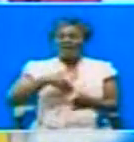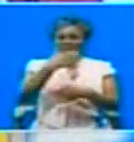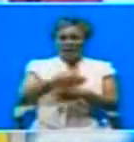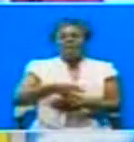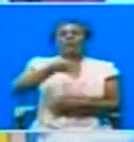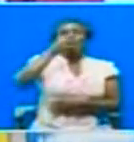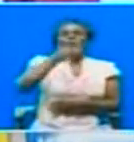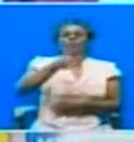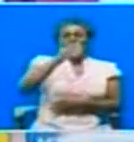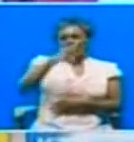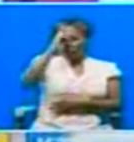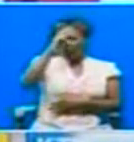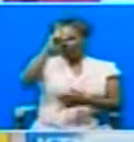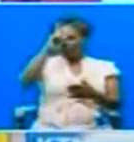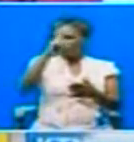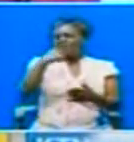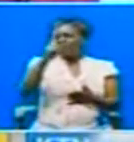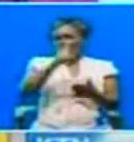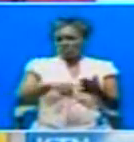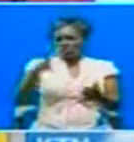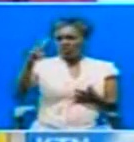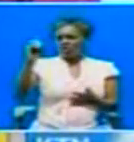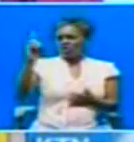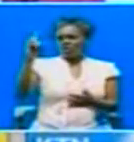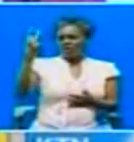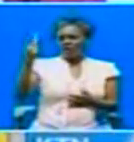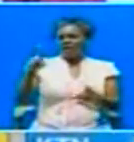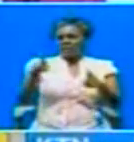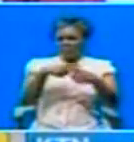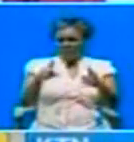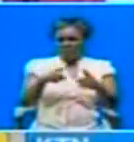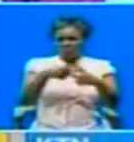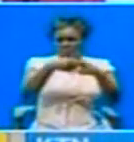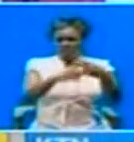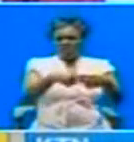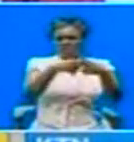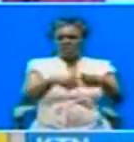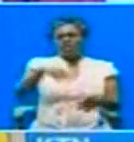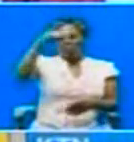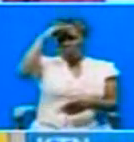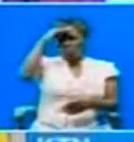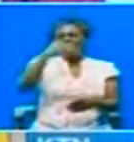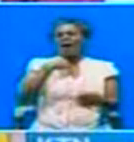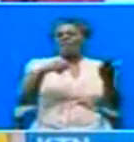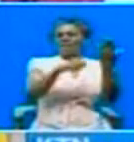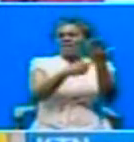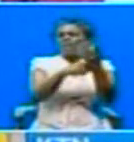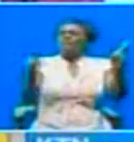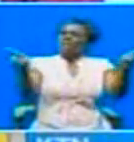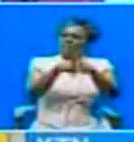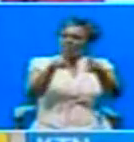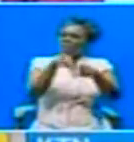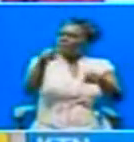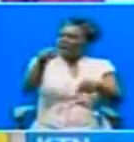consuming what police called Jebel vodka. But Kenya Breweries Limited Holding, which has a brand called Jebel,